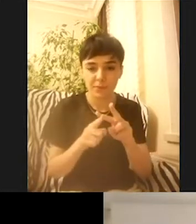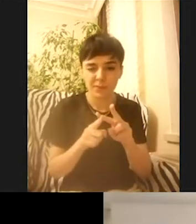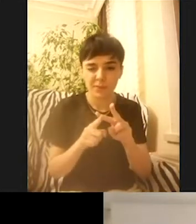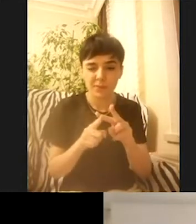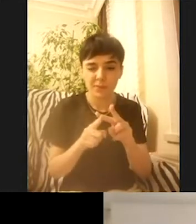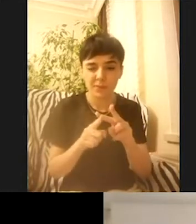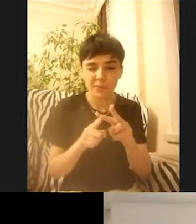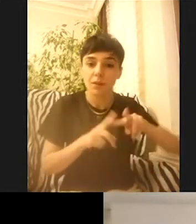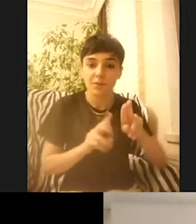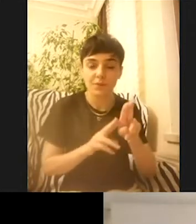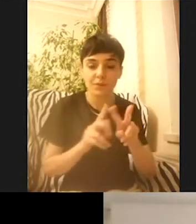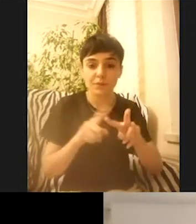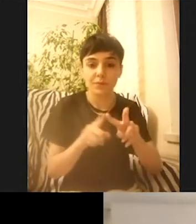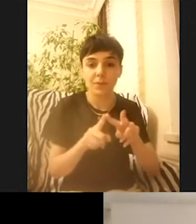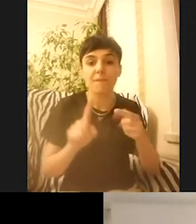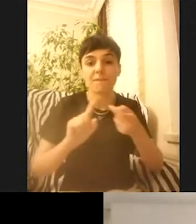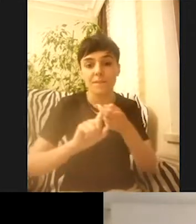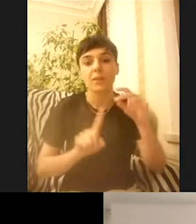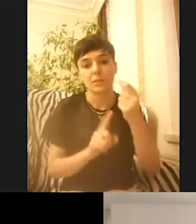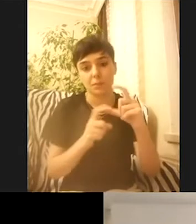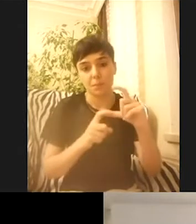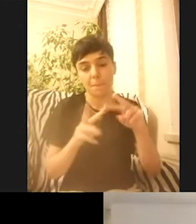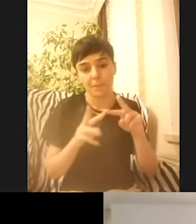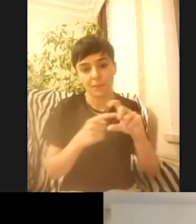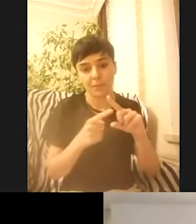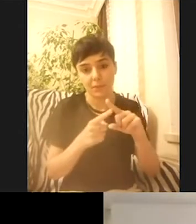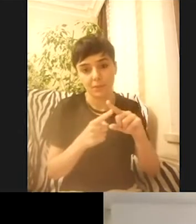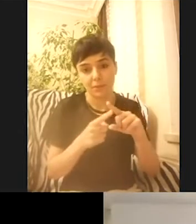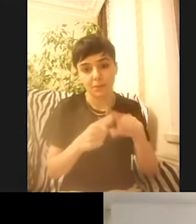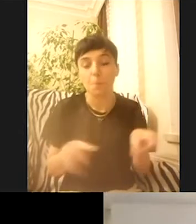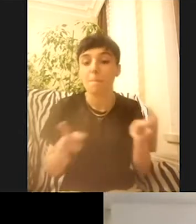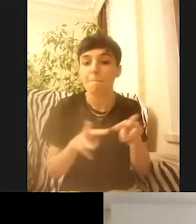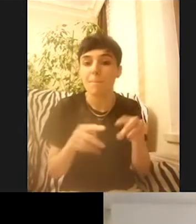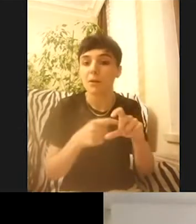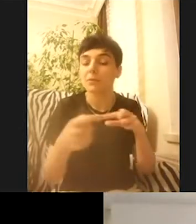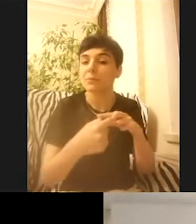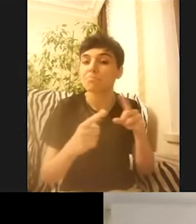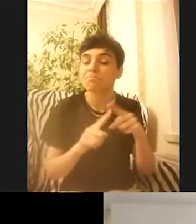Mert Çağıl Türkay, Onur Karaoğlu ve Ünal Bostancı.